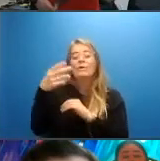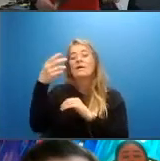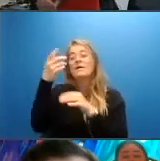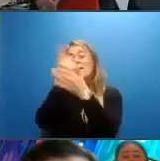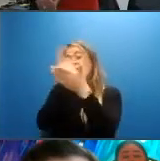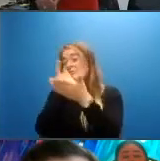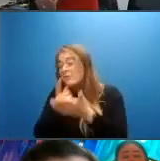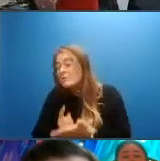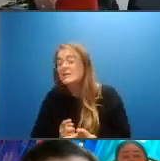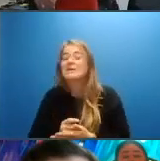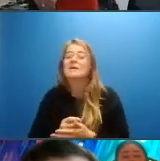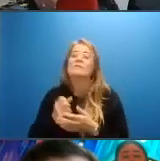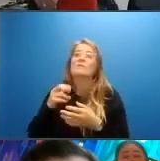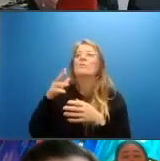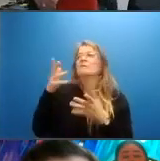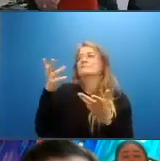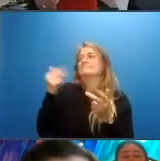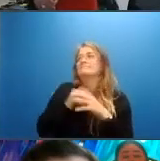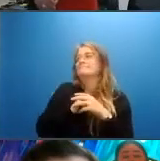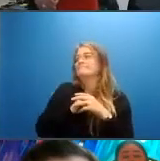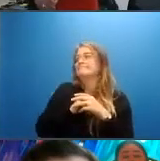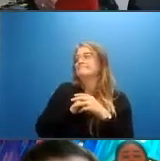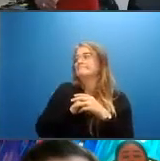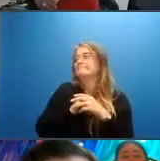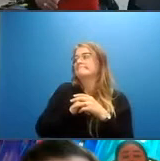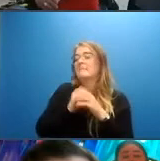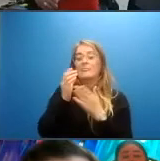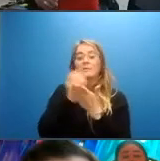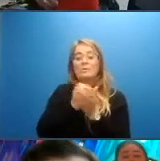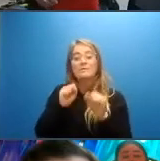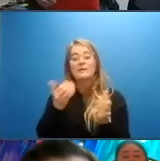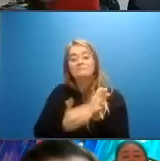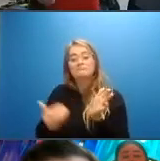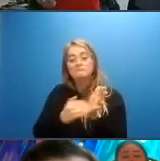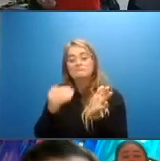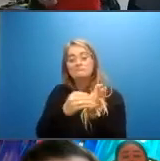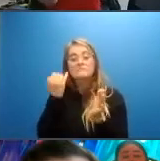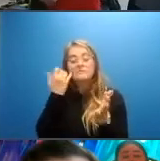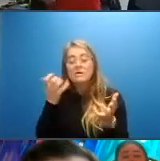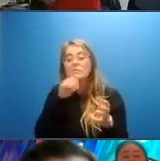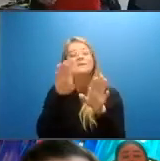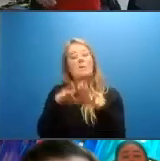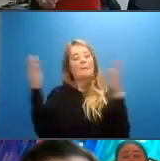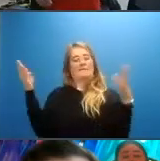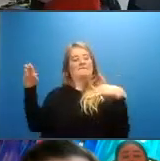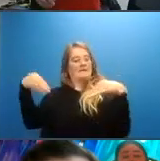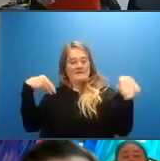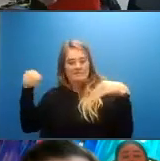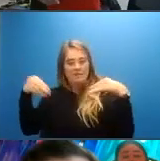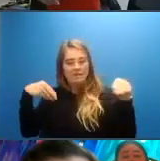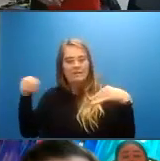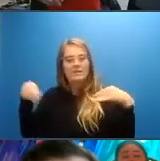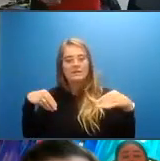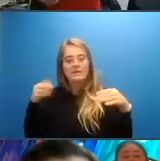come again you can repeat the course. It's open. The Pain BC